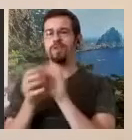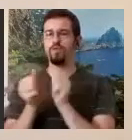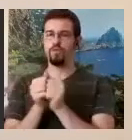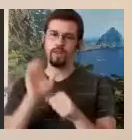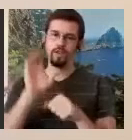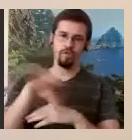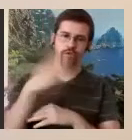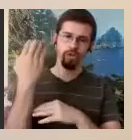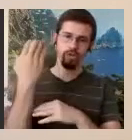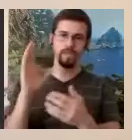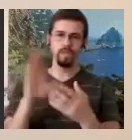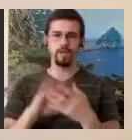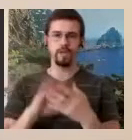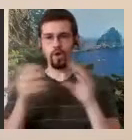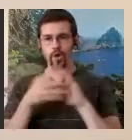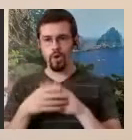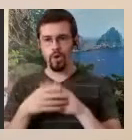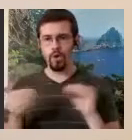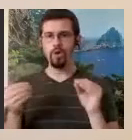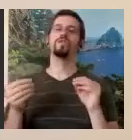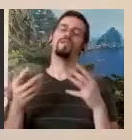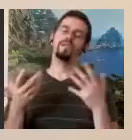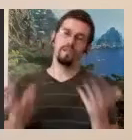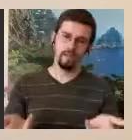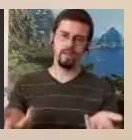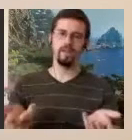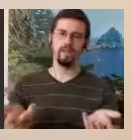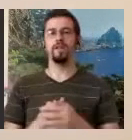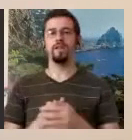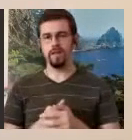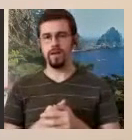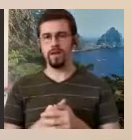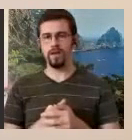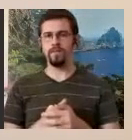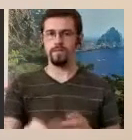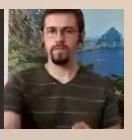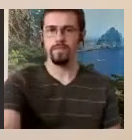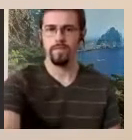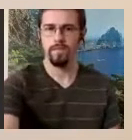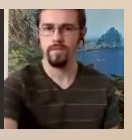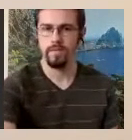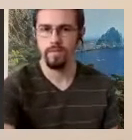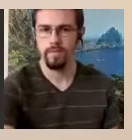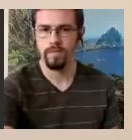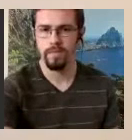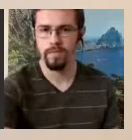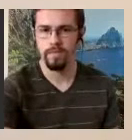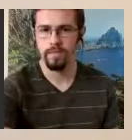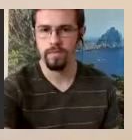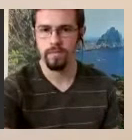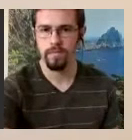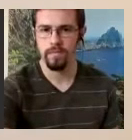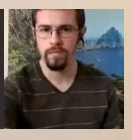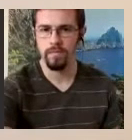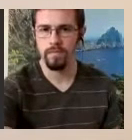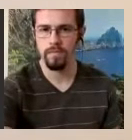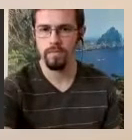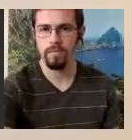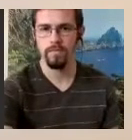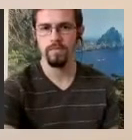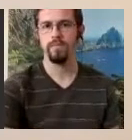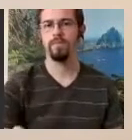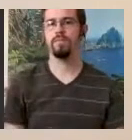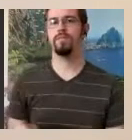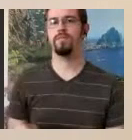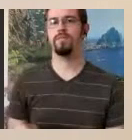of the Christmas story. So translations from the Gospel of Luke and Matthew, just a few